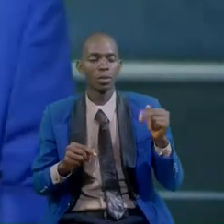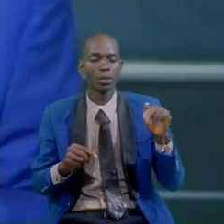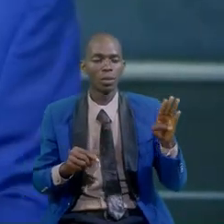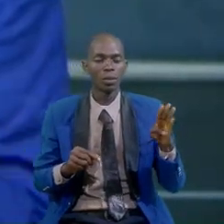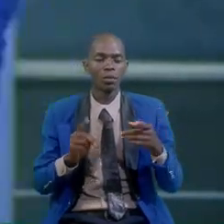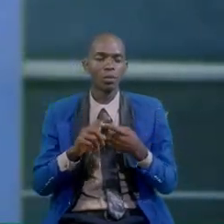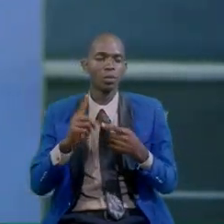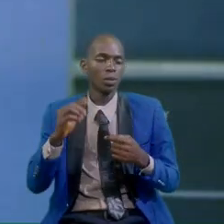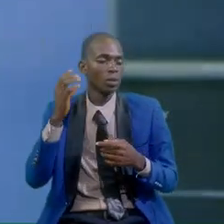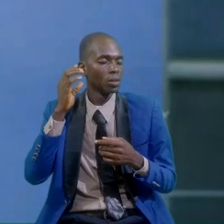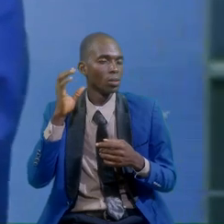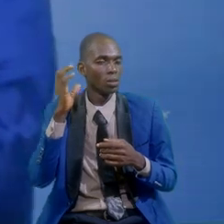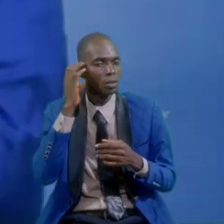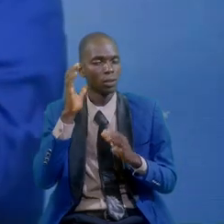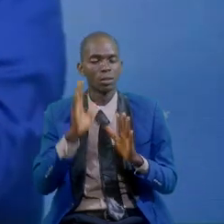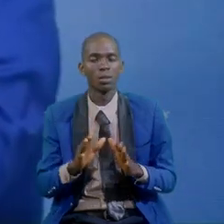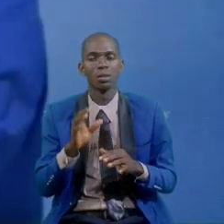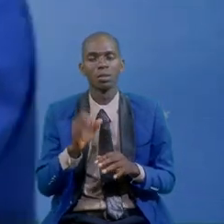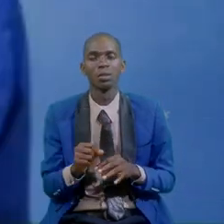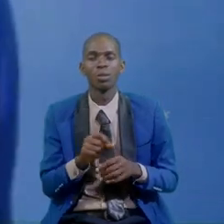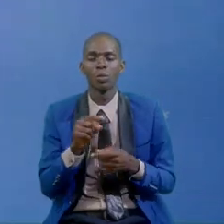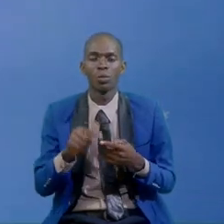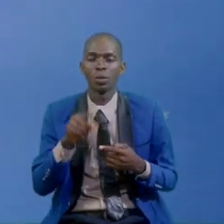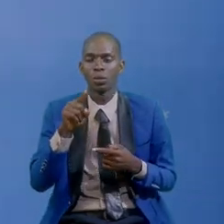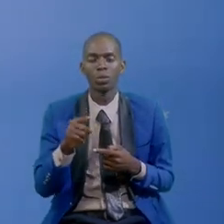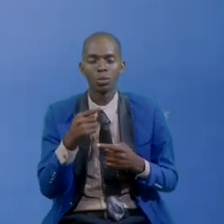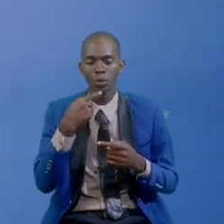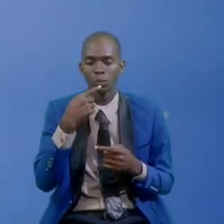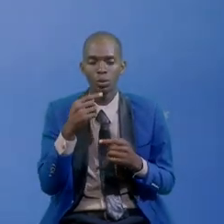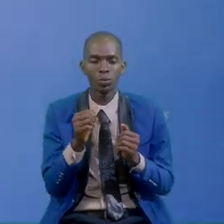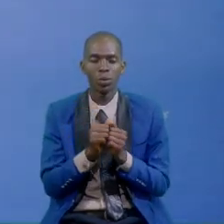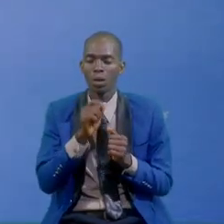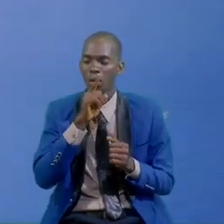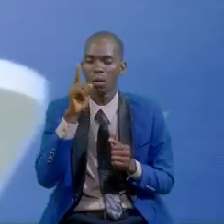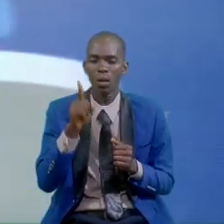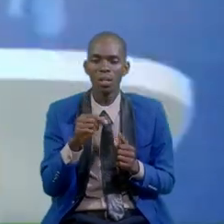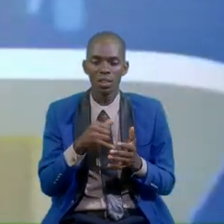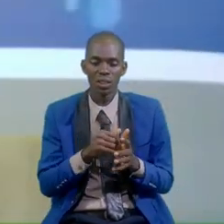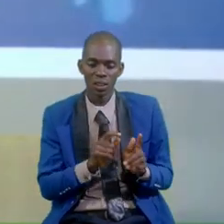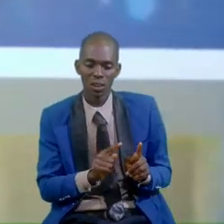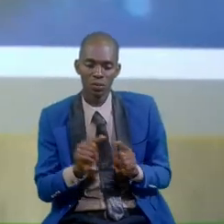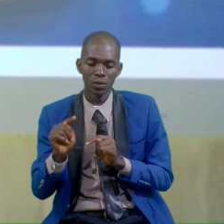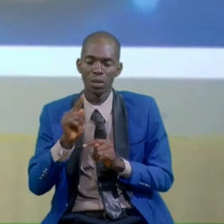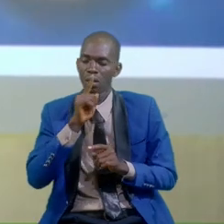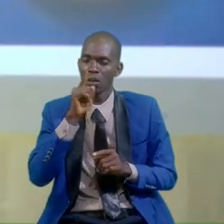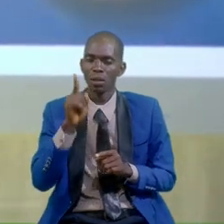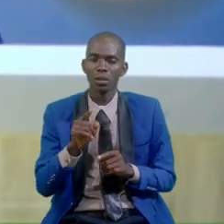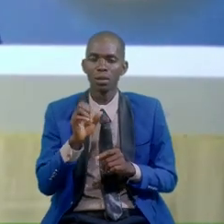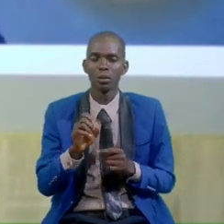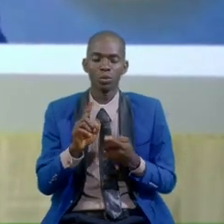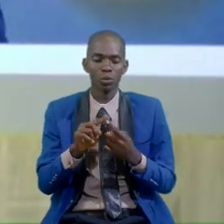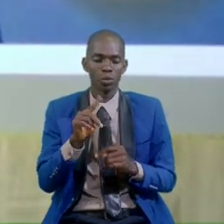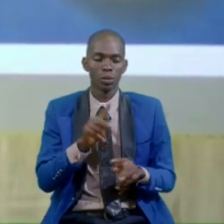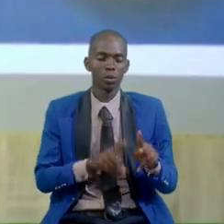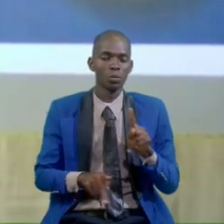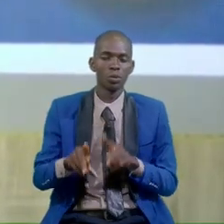hearers. When you speak with assurance, it transfers assurance to the people who